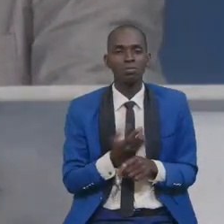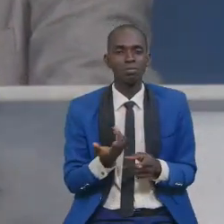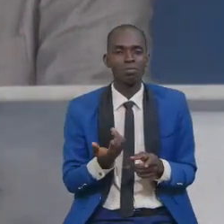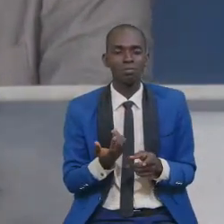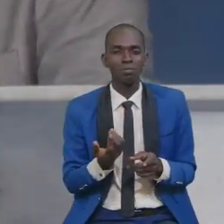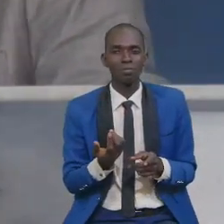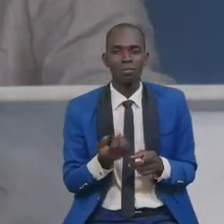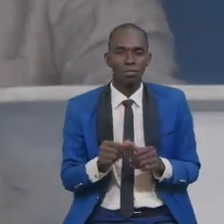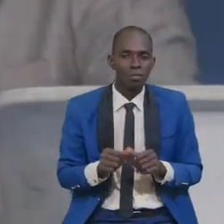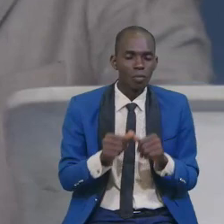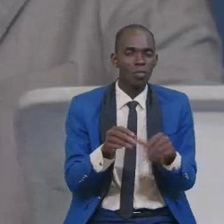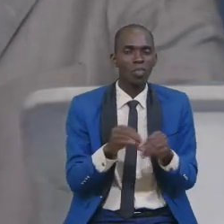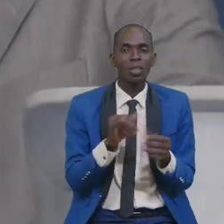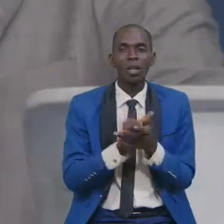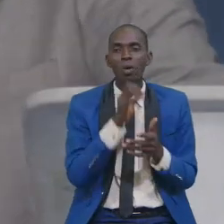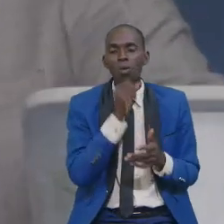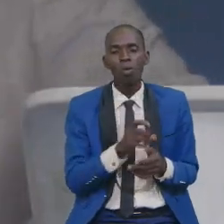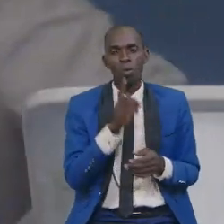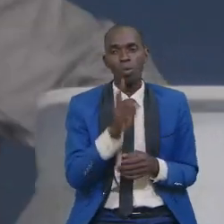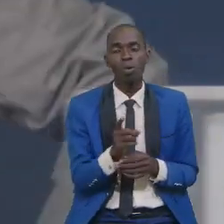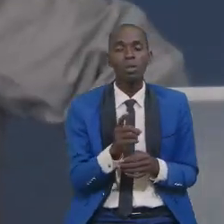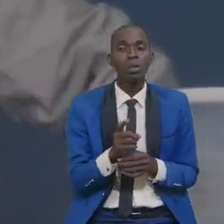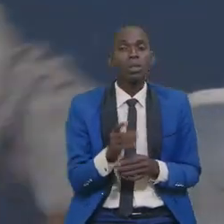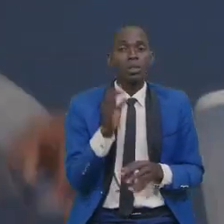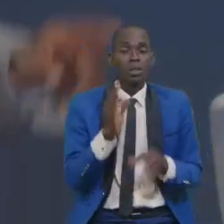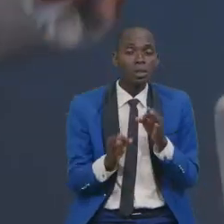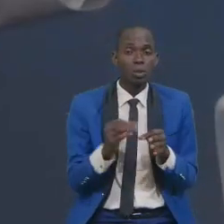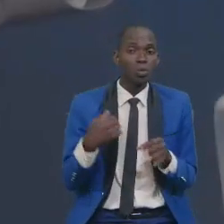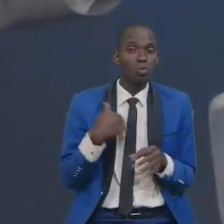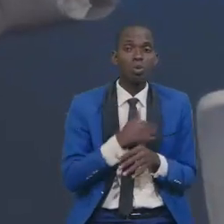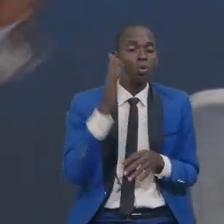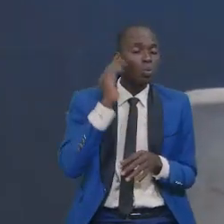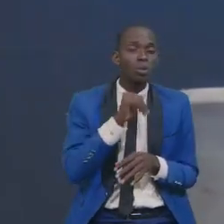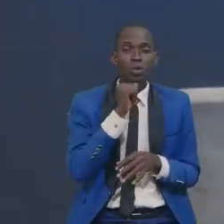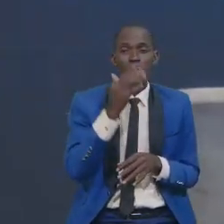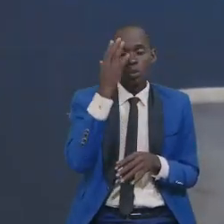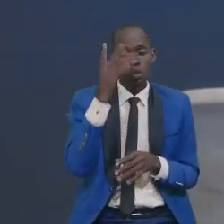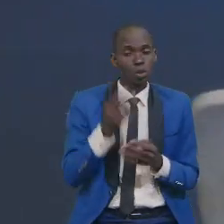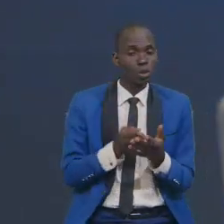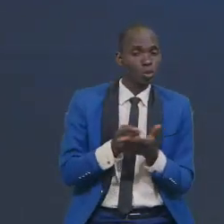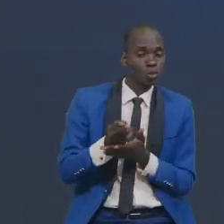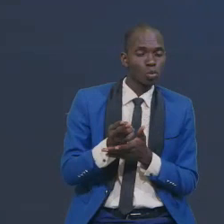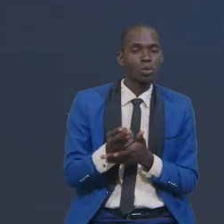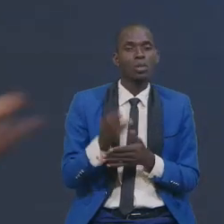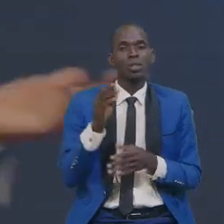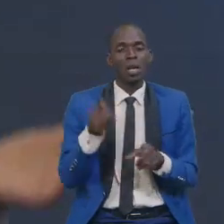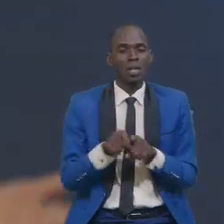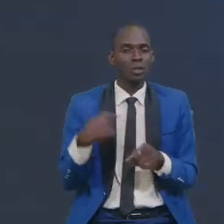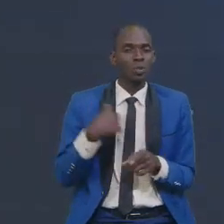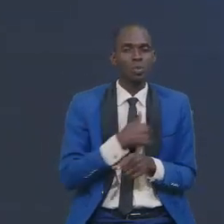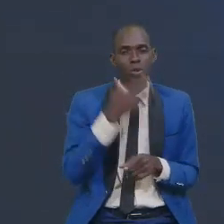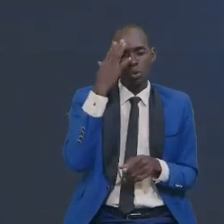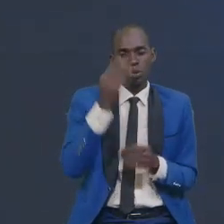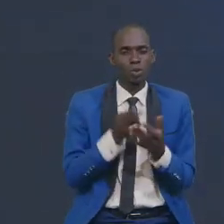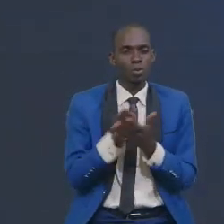and then we will not know the truth like we knew the truth 30 years ago Foundation